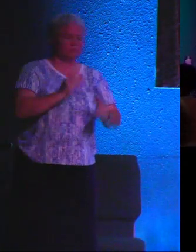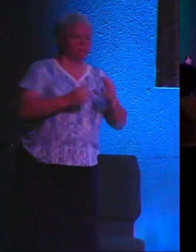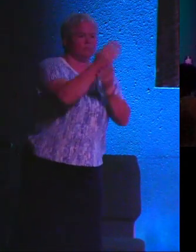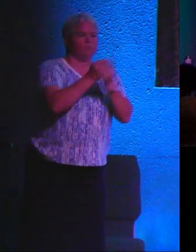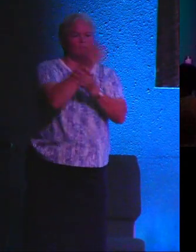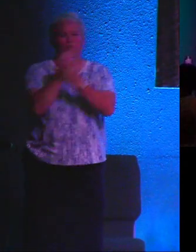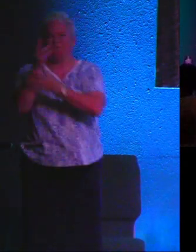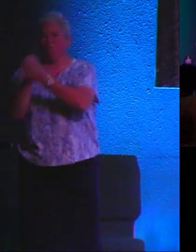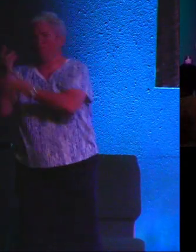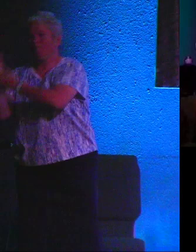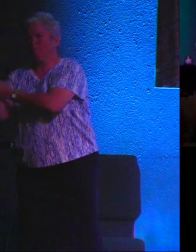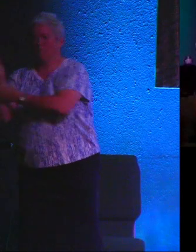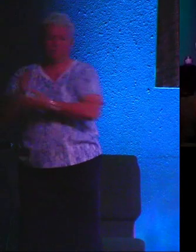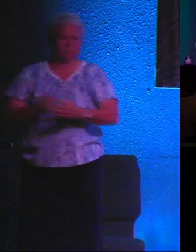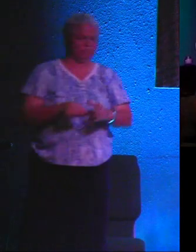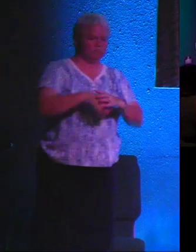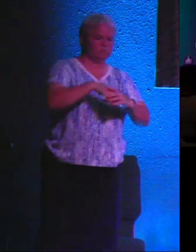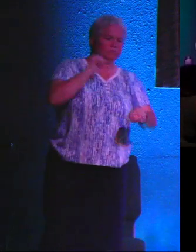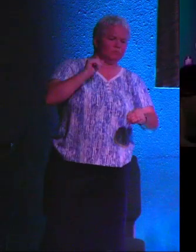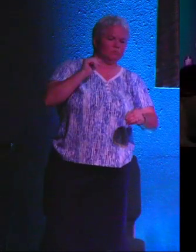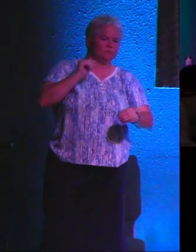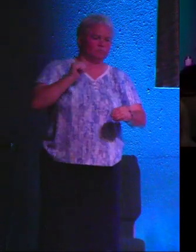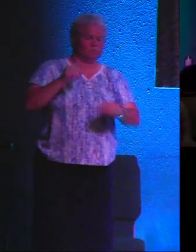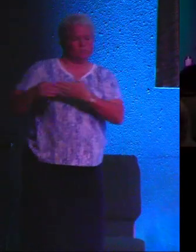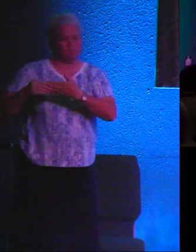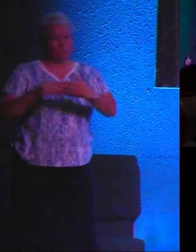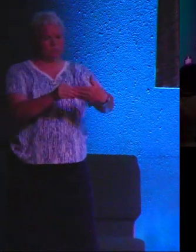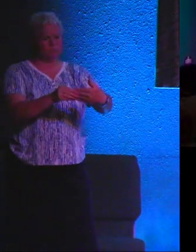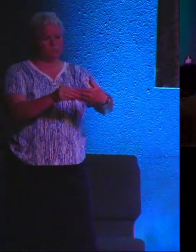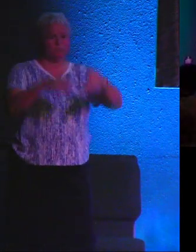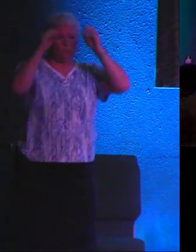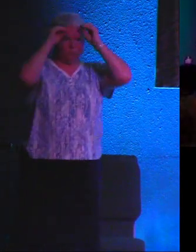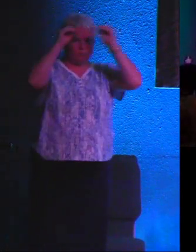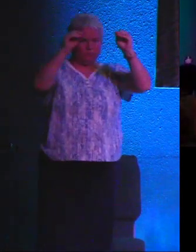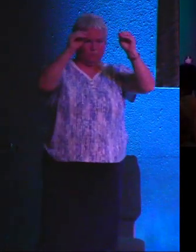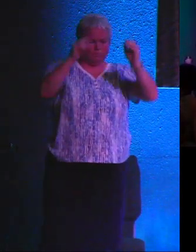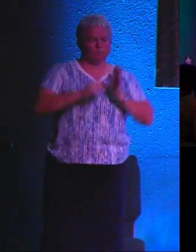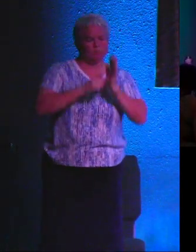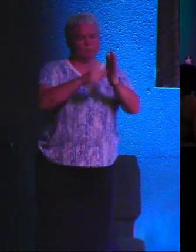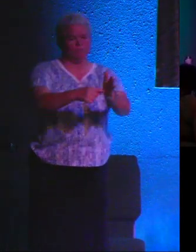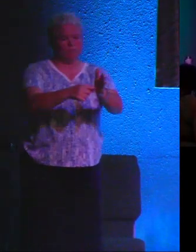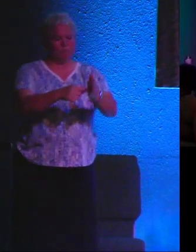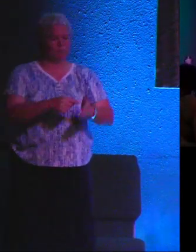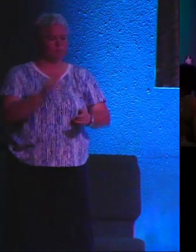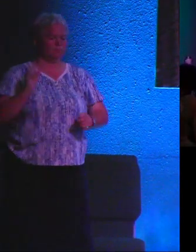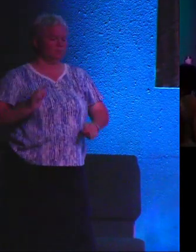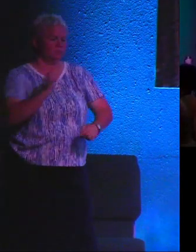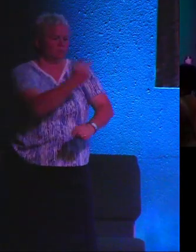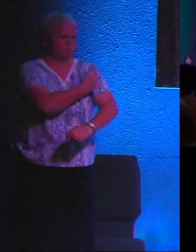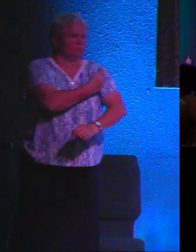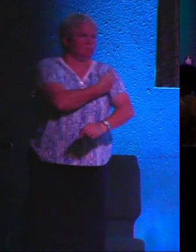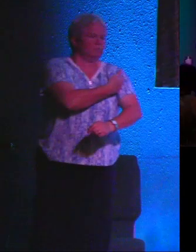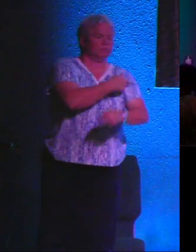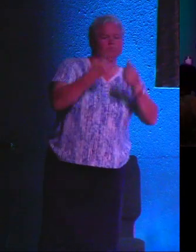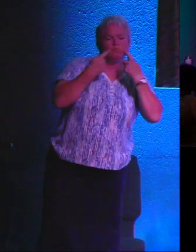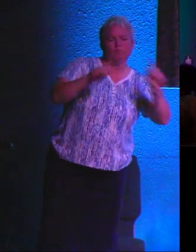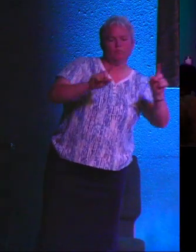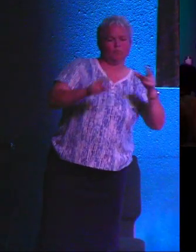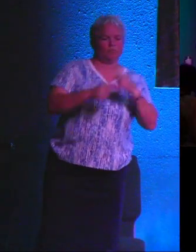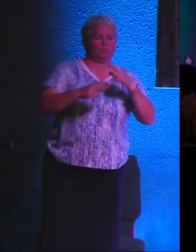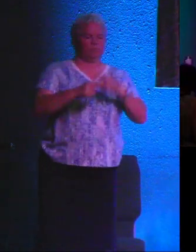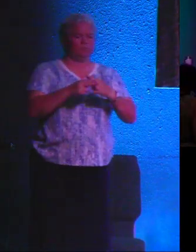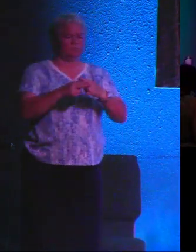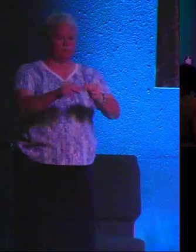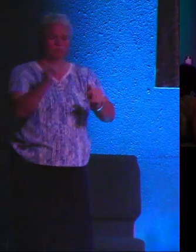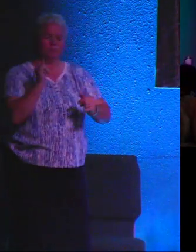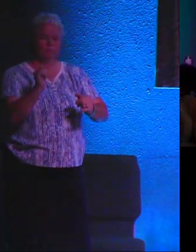is out there. Give us opportunities. Guide us. Teach us. Show us how to proclaim your